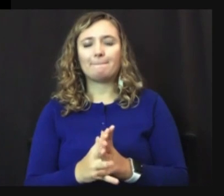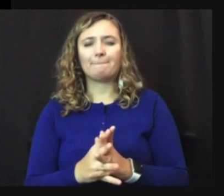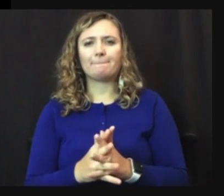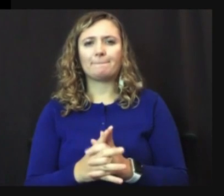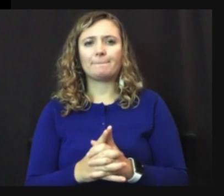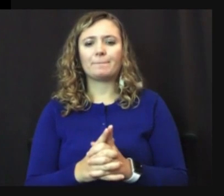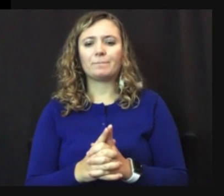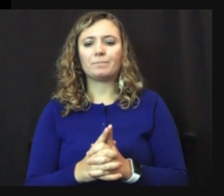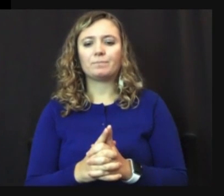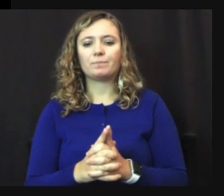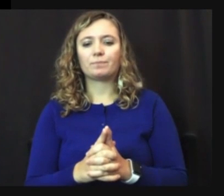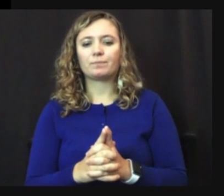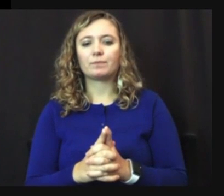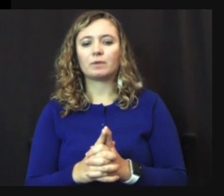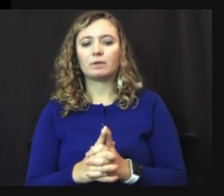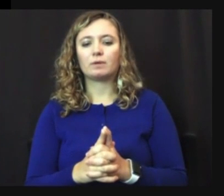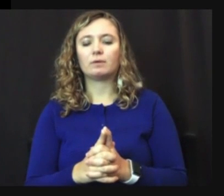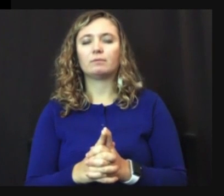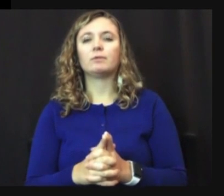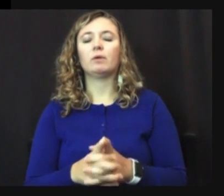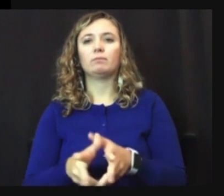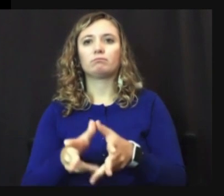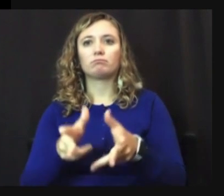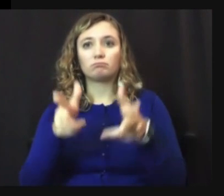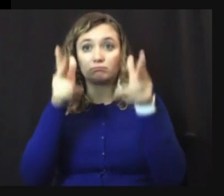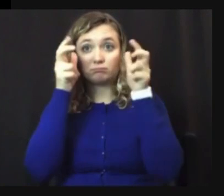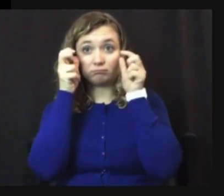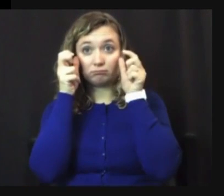when we're taking in this visual information,